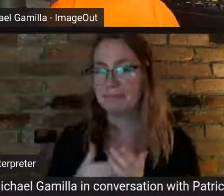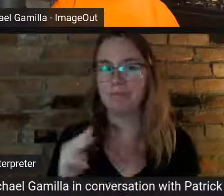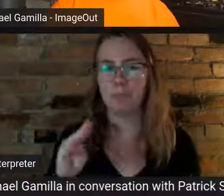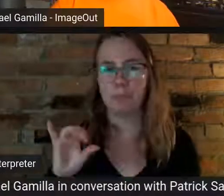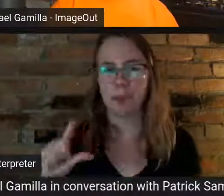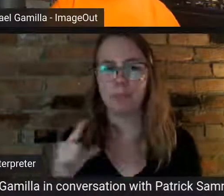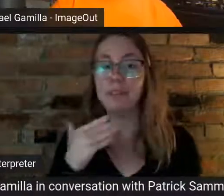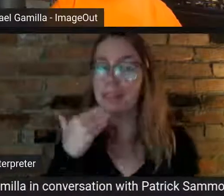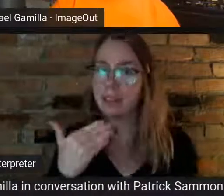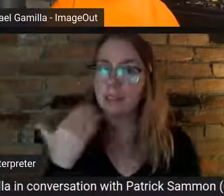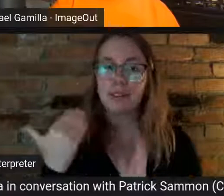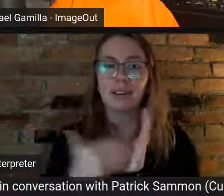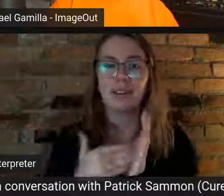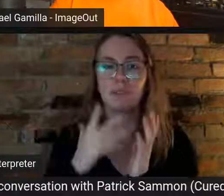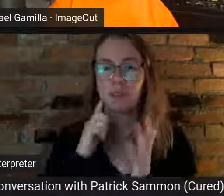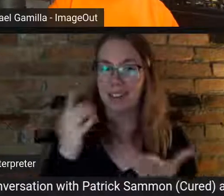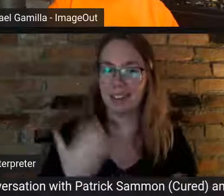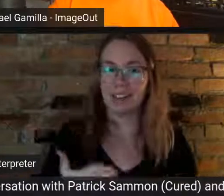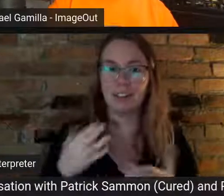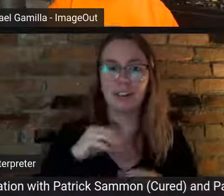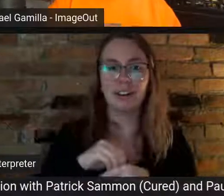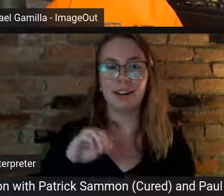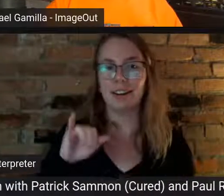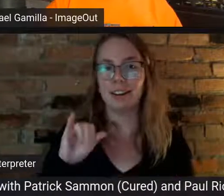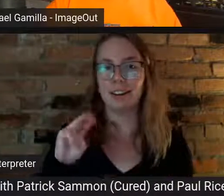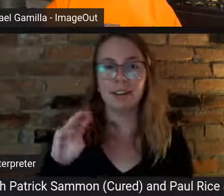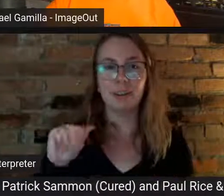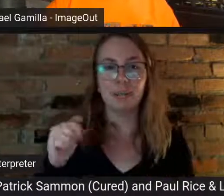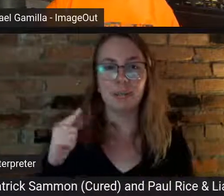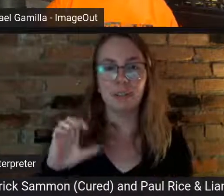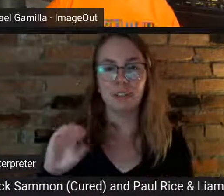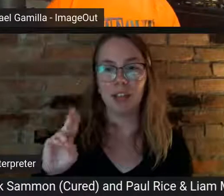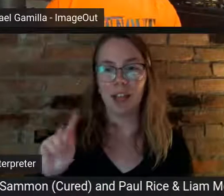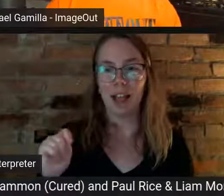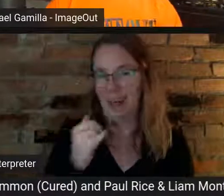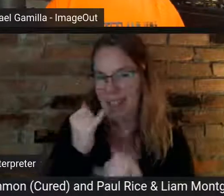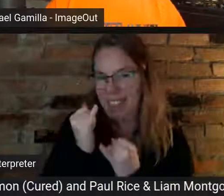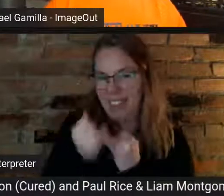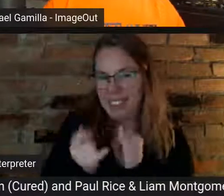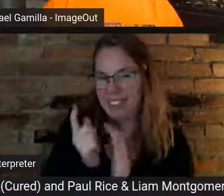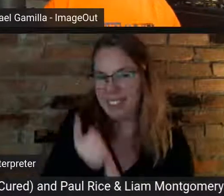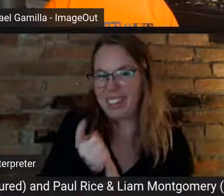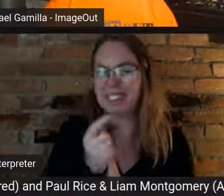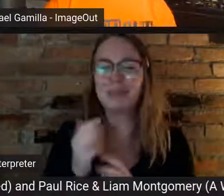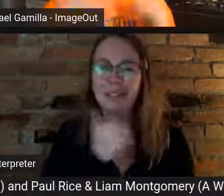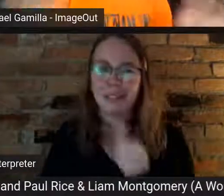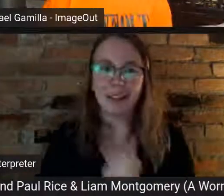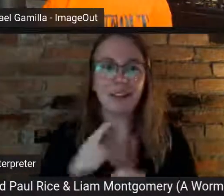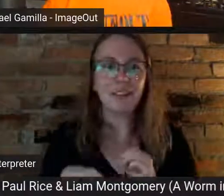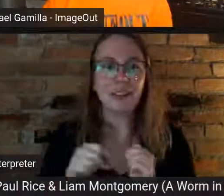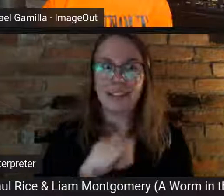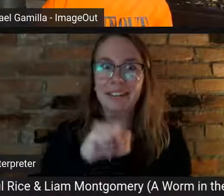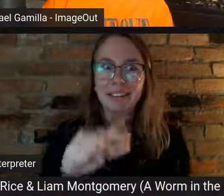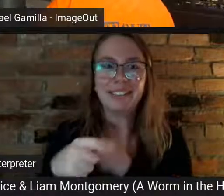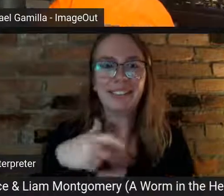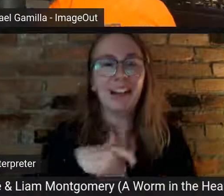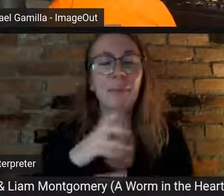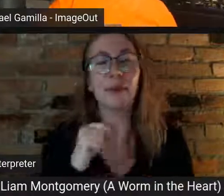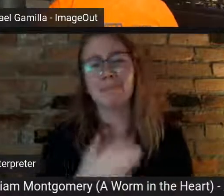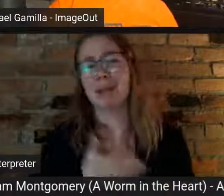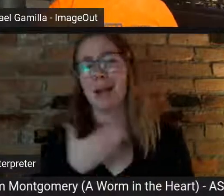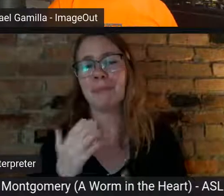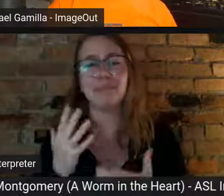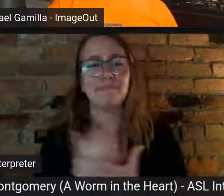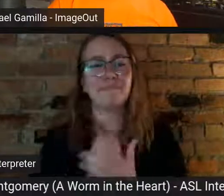us here at Image Out and at the last minute. So I apologize for that, but I'm glad that we had this conversation.